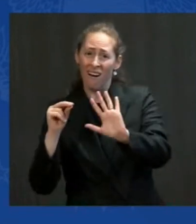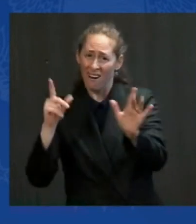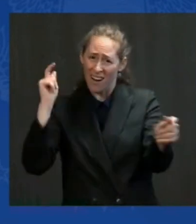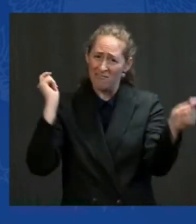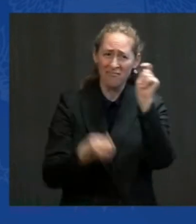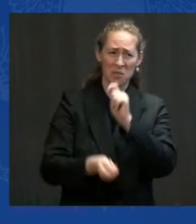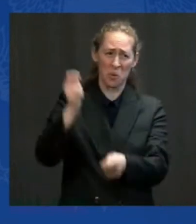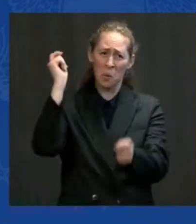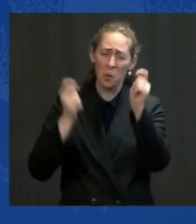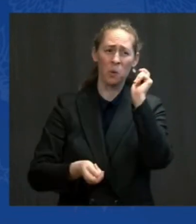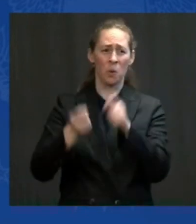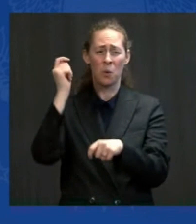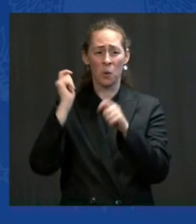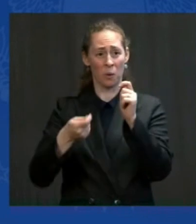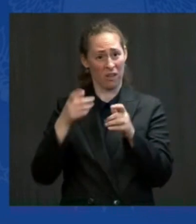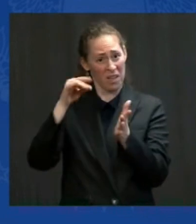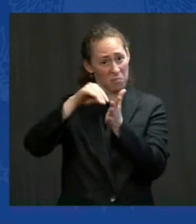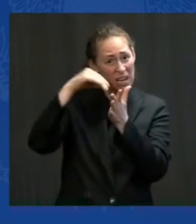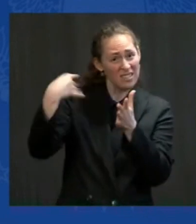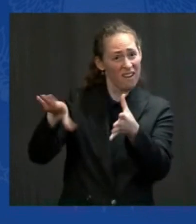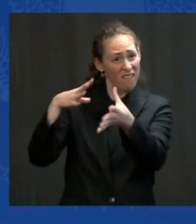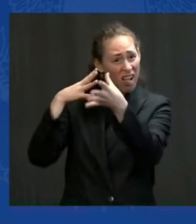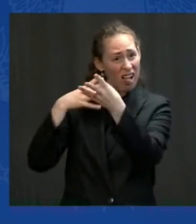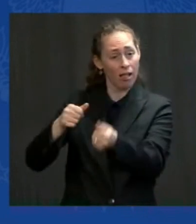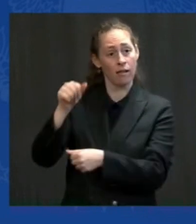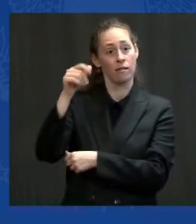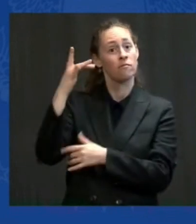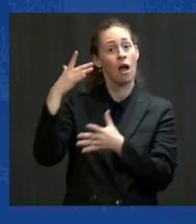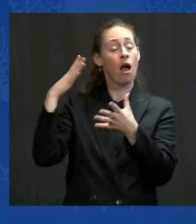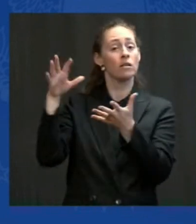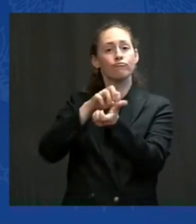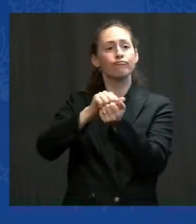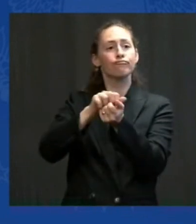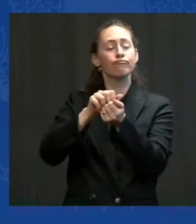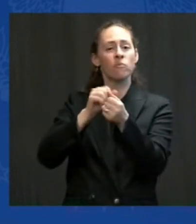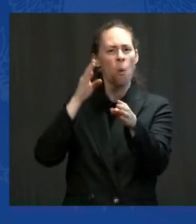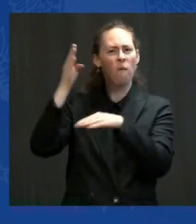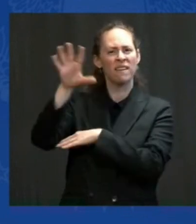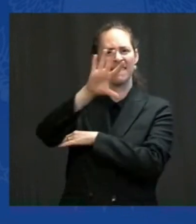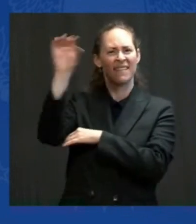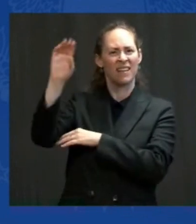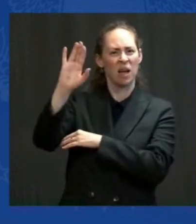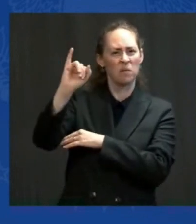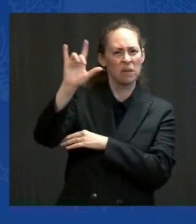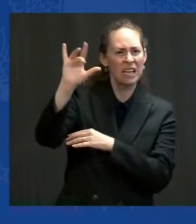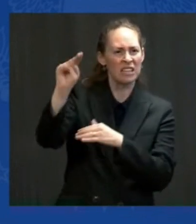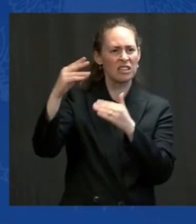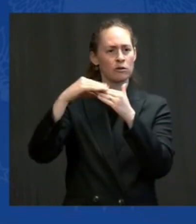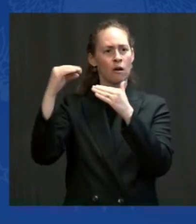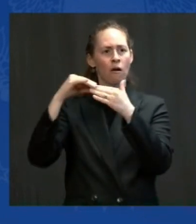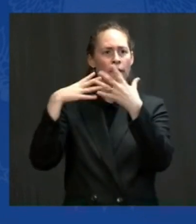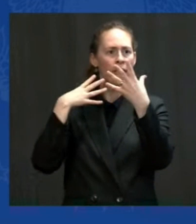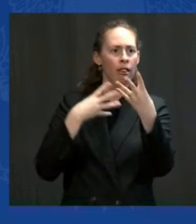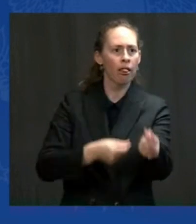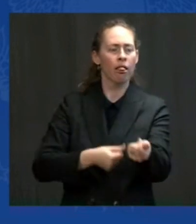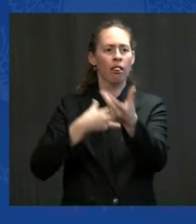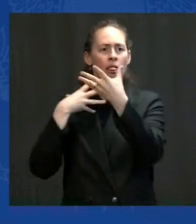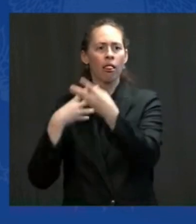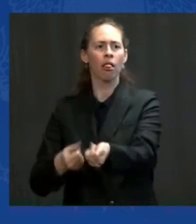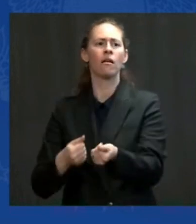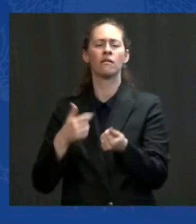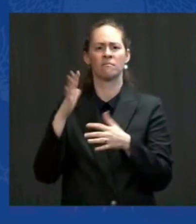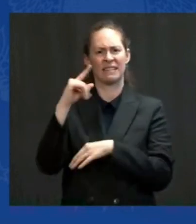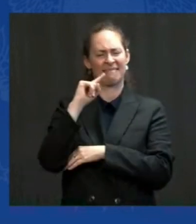And we're going to upgrade the electric grid to make it more resilient to extreme weather and other threats. There's a lot more the agreement's going to do to encourage